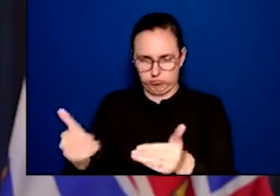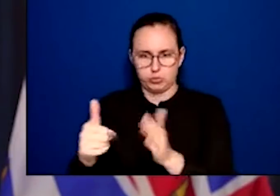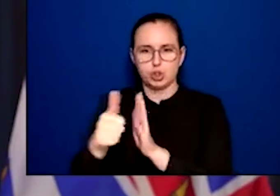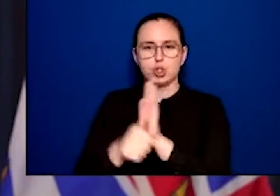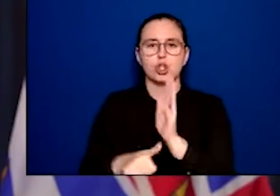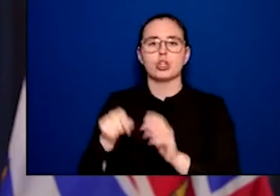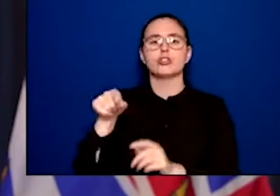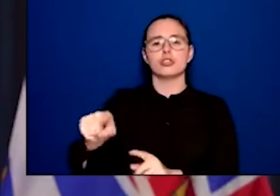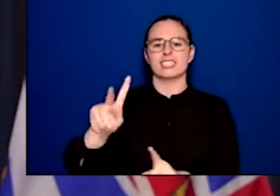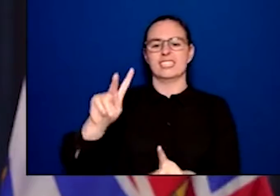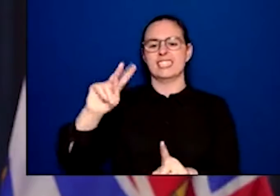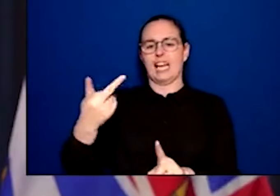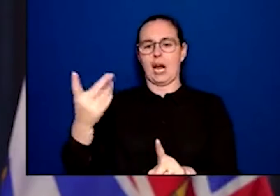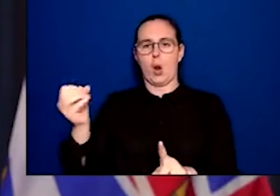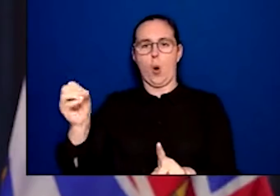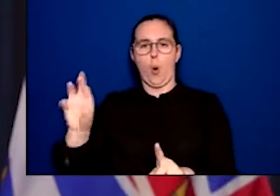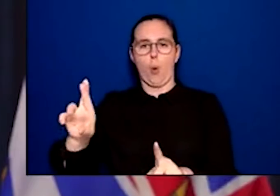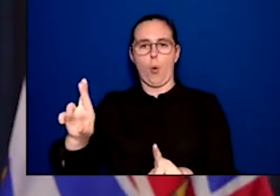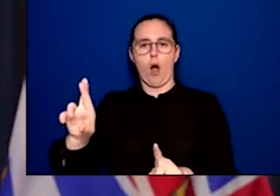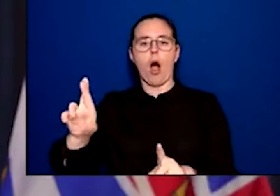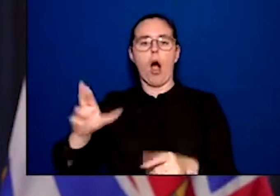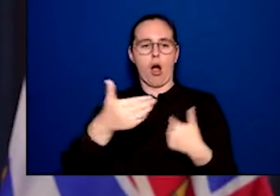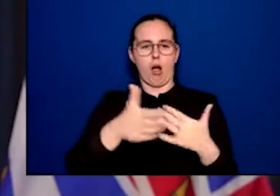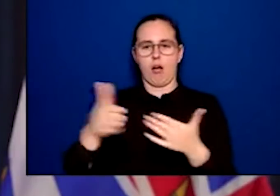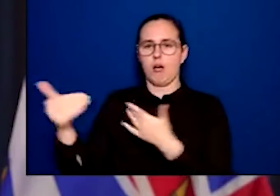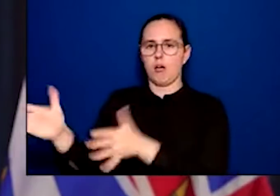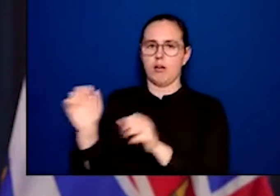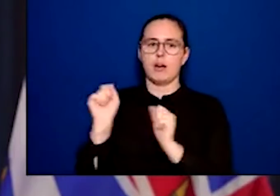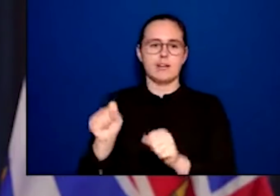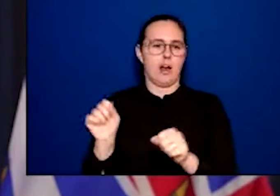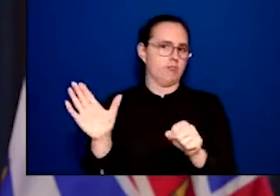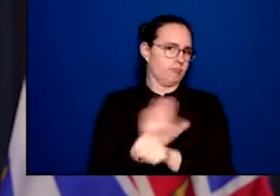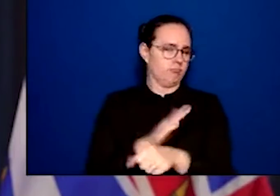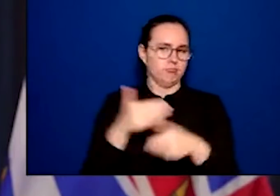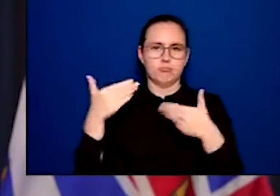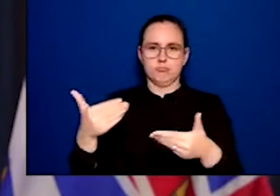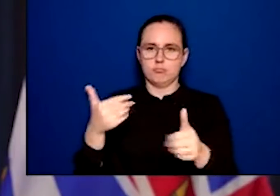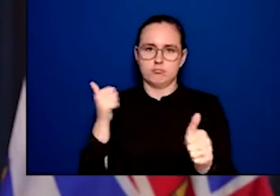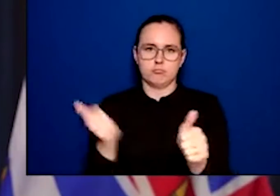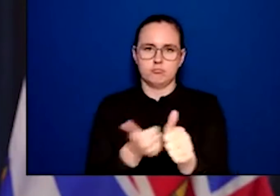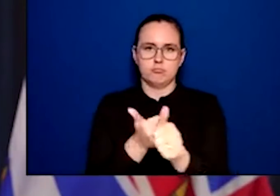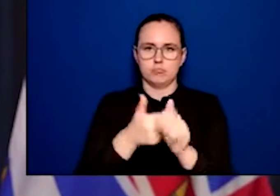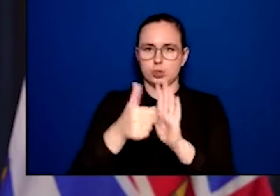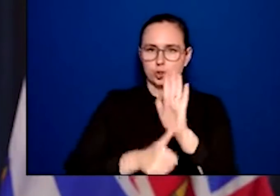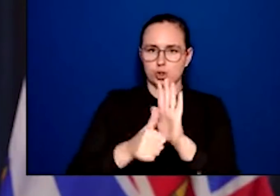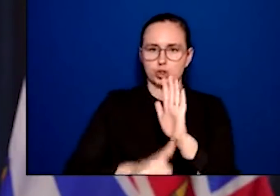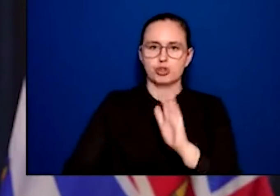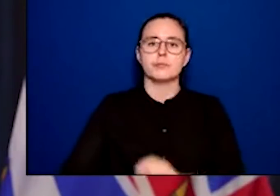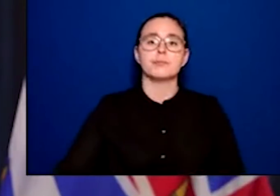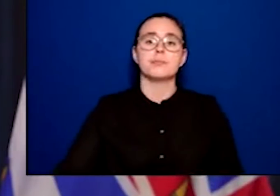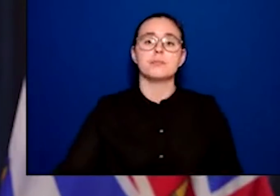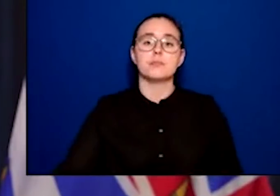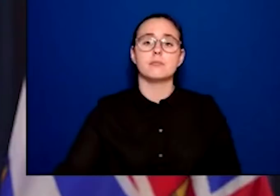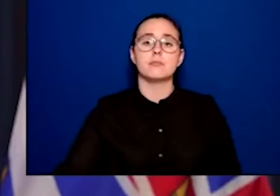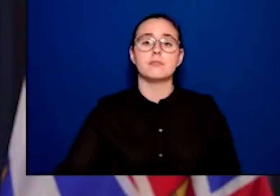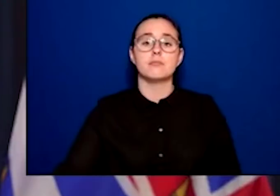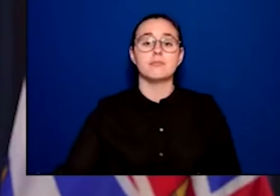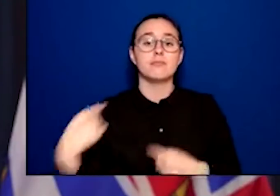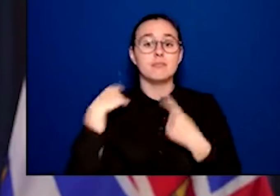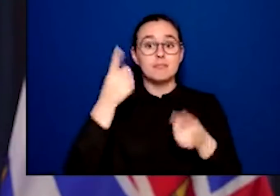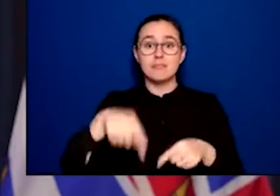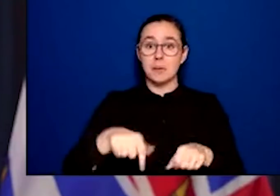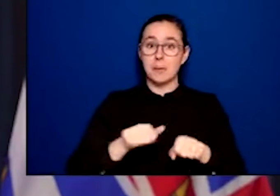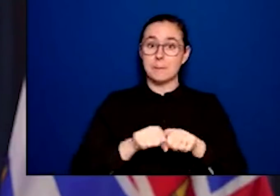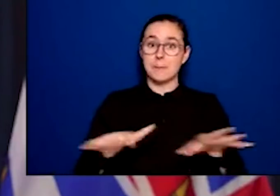fully restoring all surgeries at that hospital. As we've said throughout the pandemic, the people we're relying on to deliver surgeries are in equal and